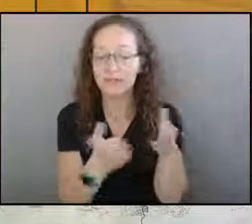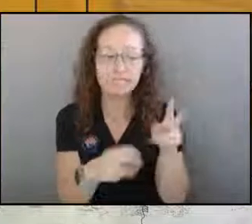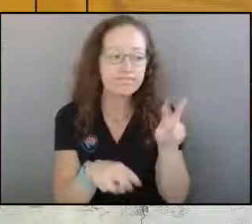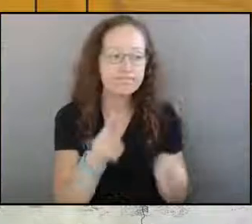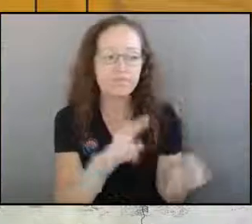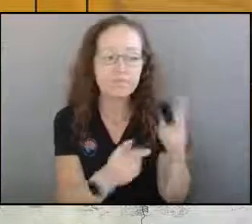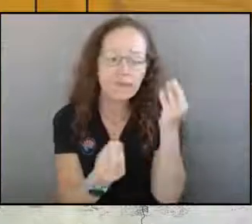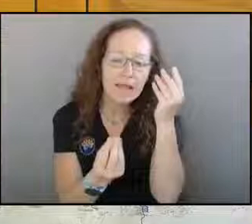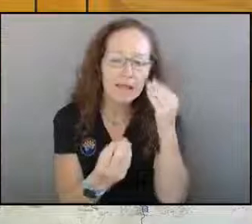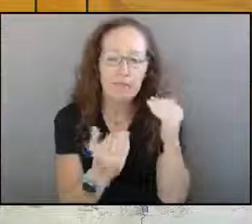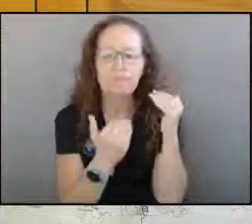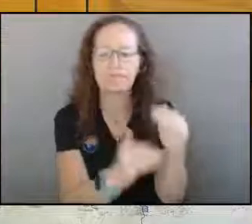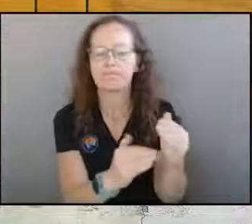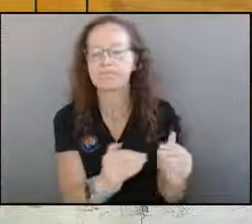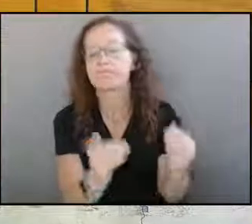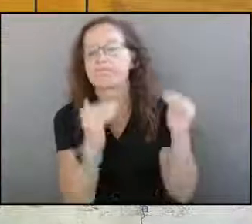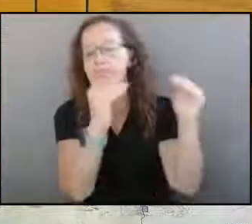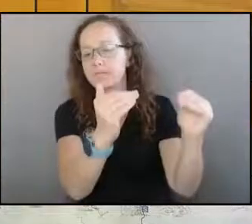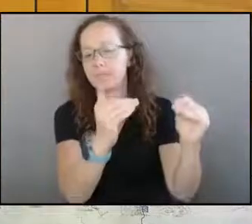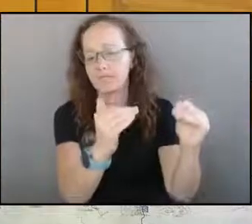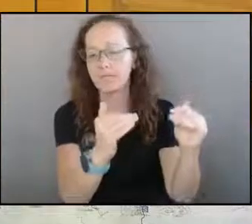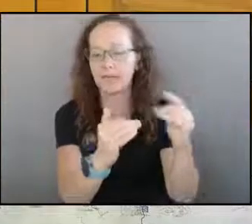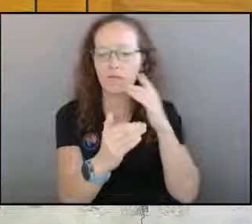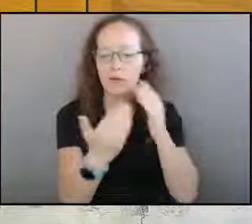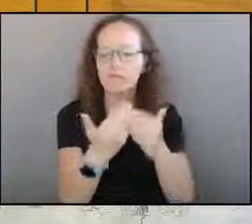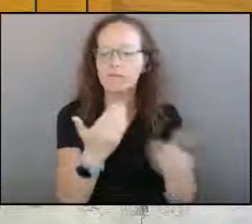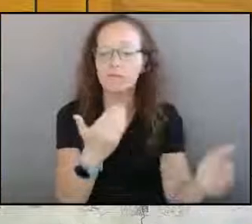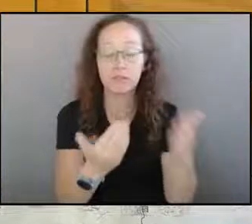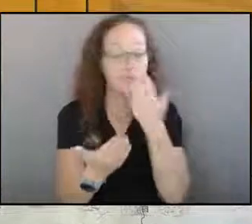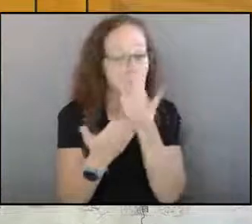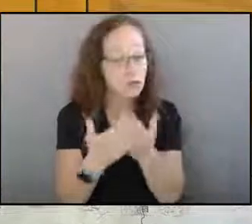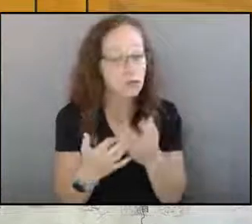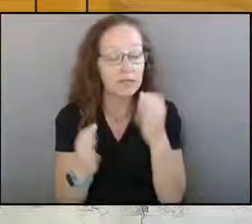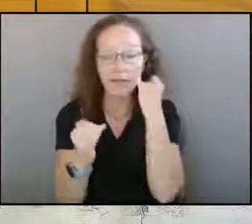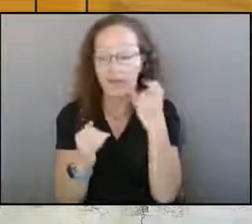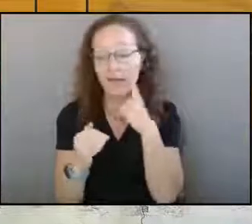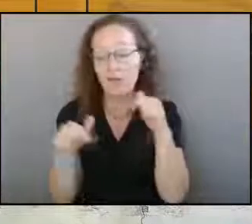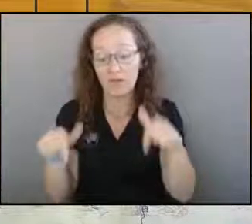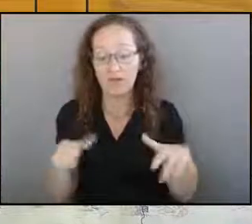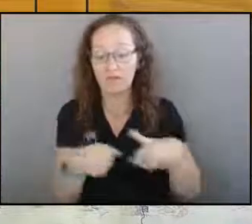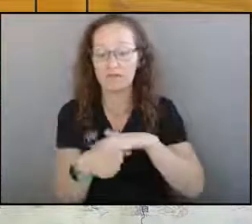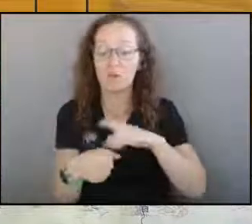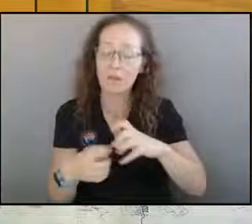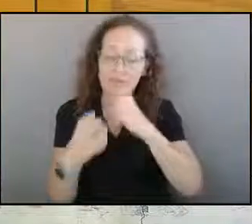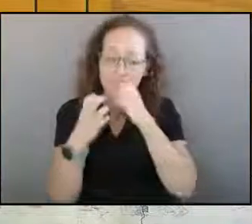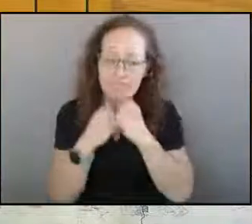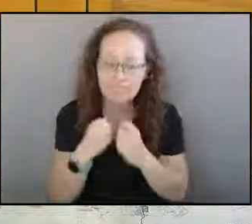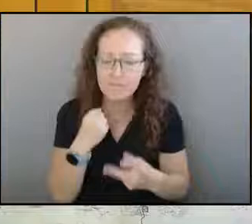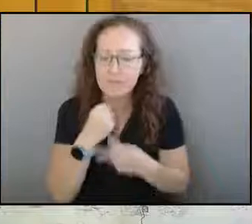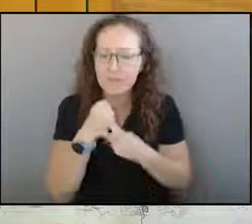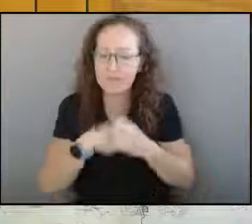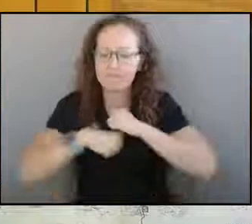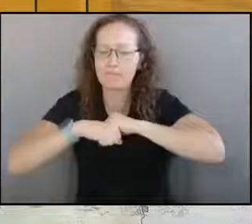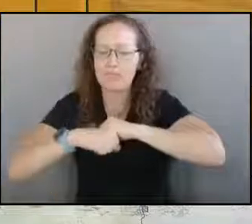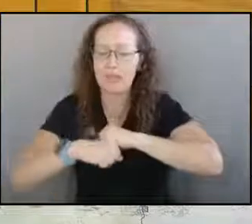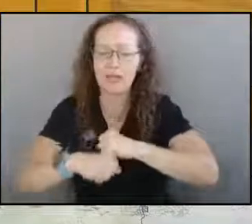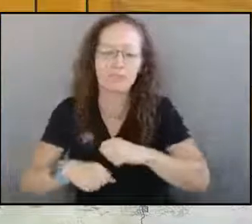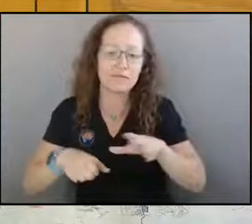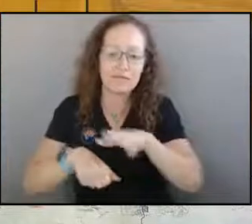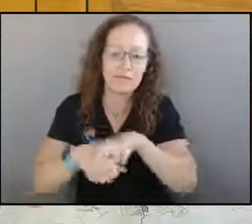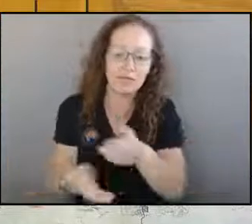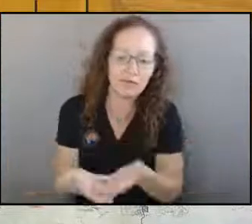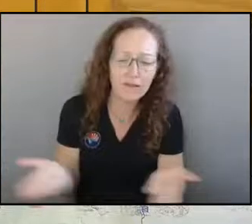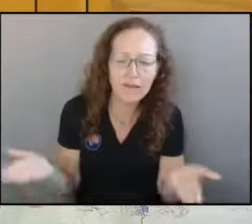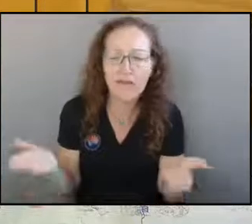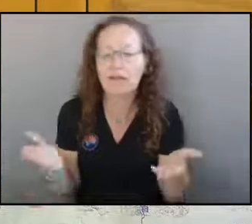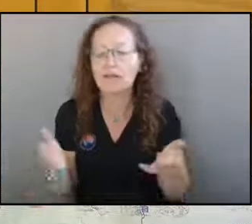It's a good move for our community. We need to protect our natural resources, our watersheds, and our homes and our values here, as